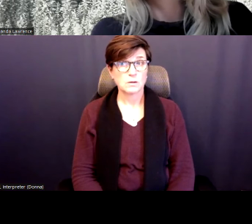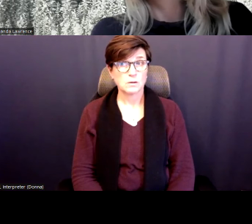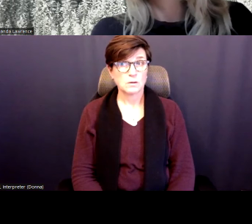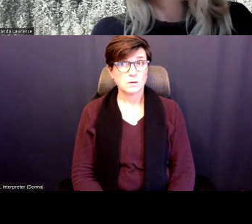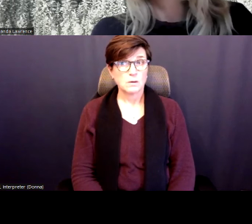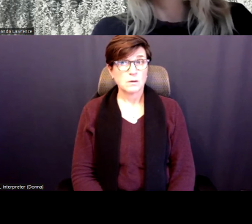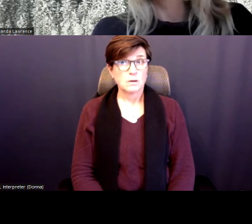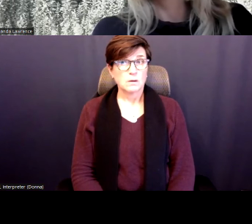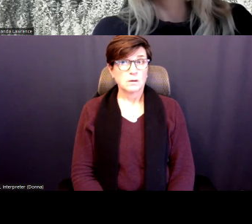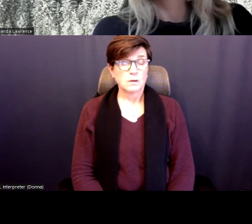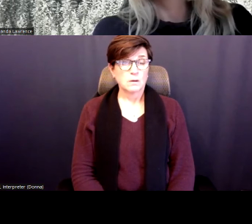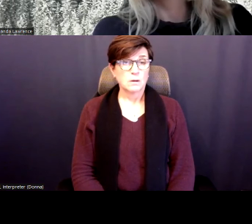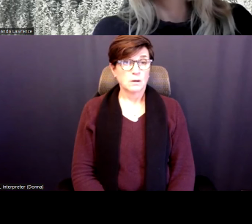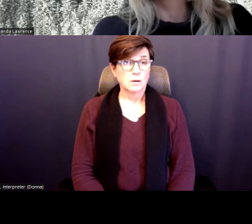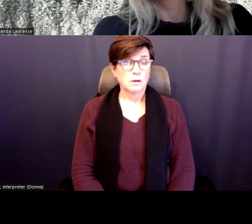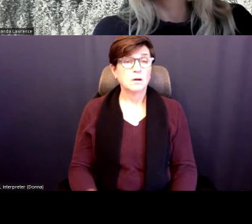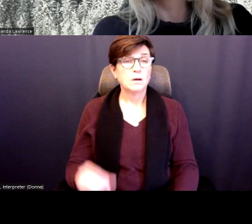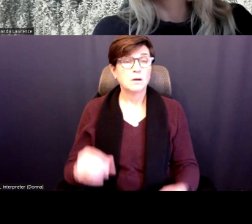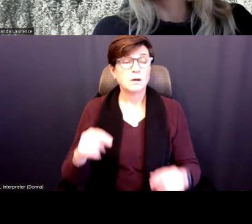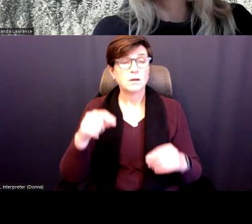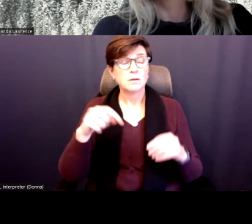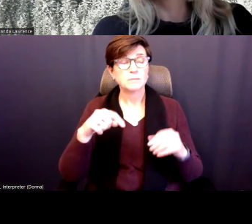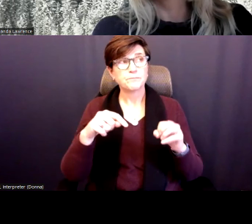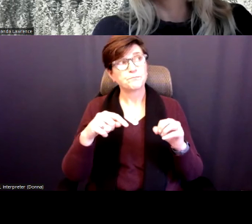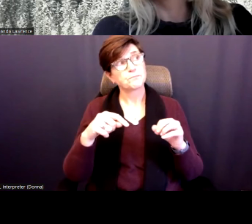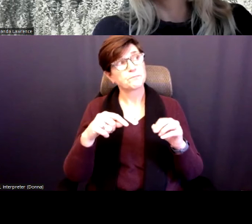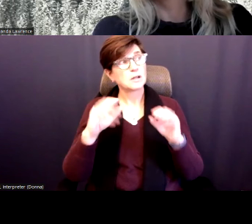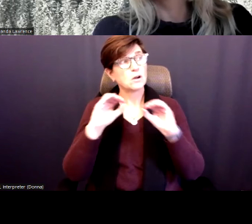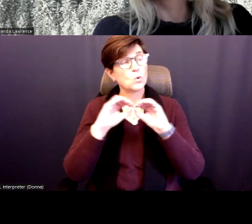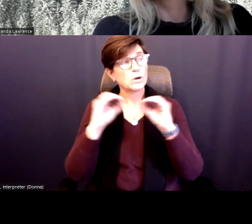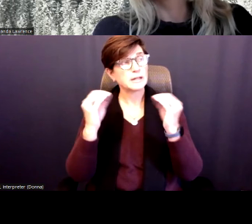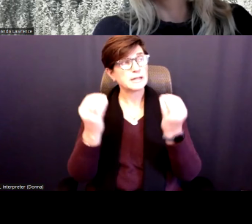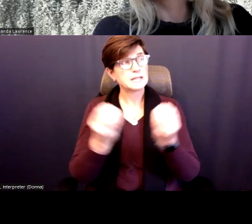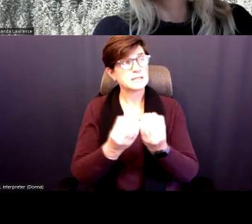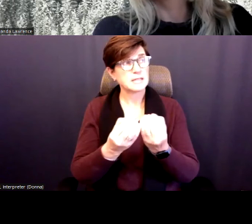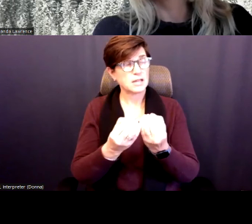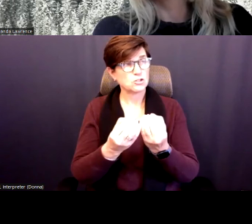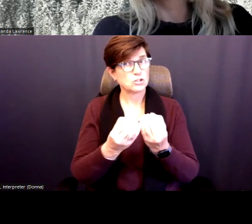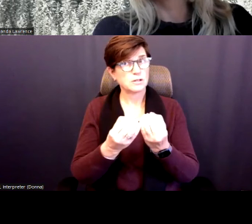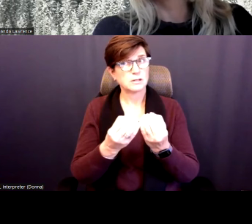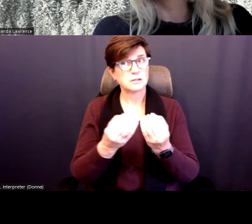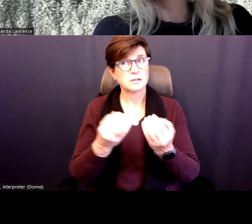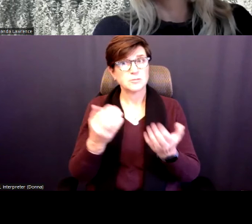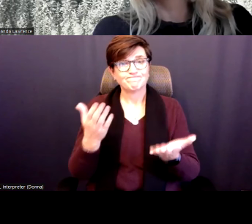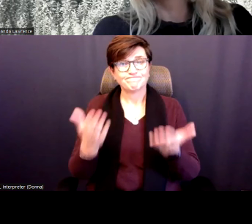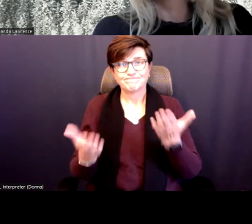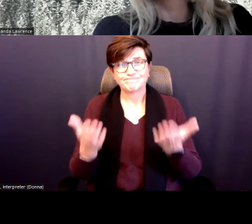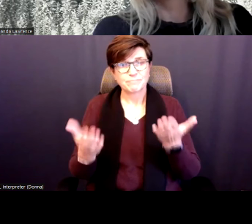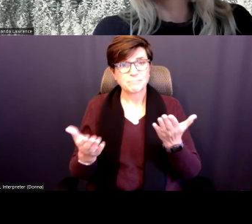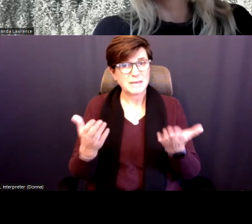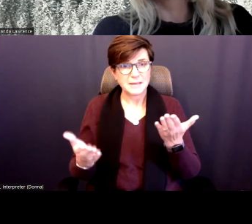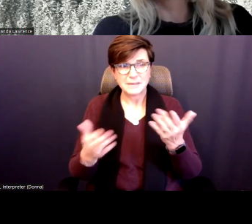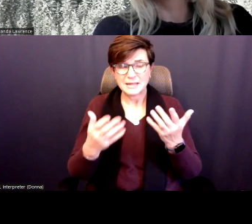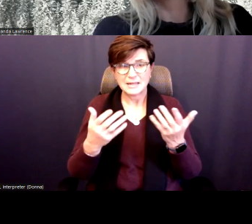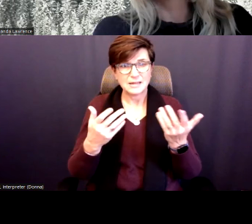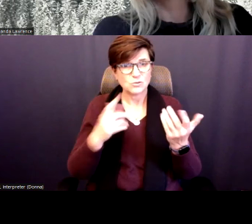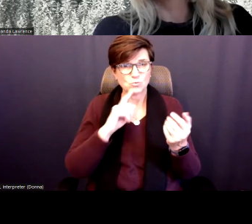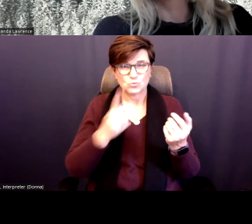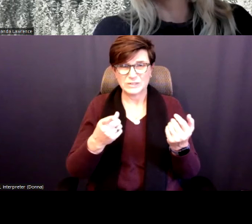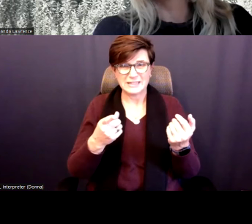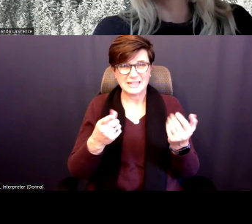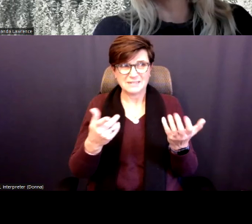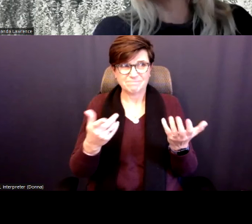well, an organization may or may not be able to prove that their idea